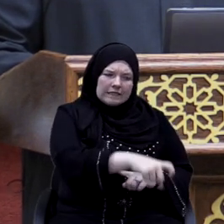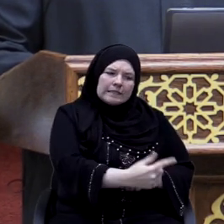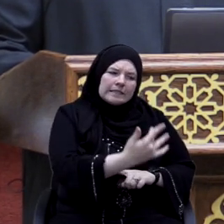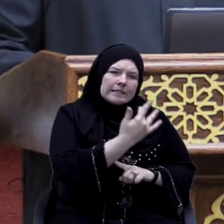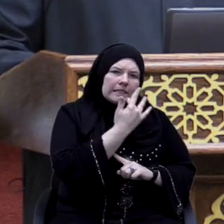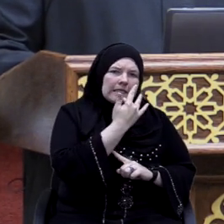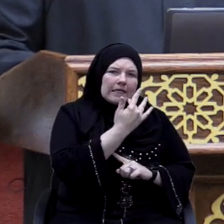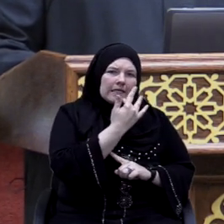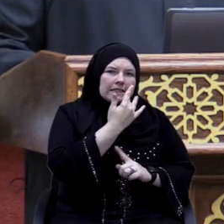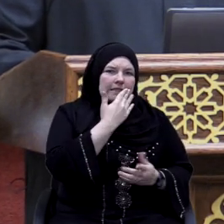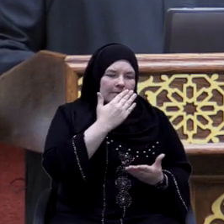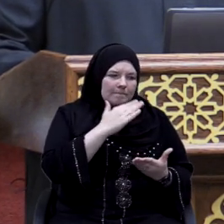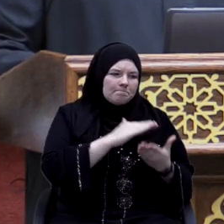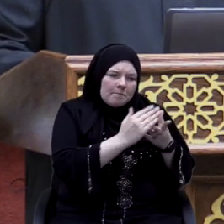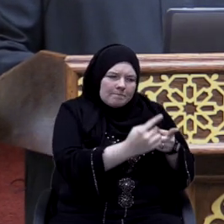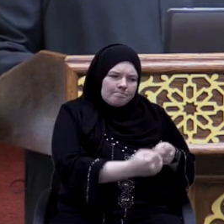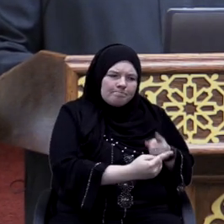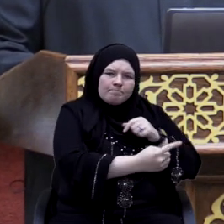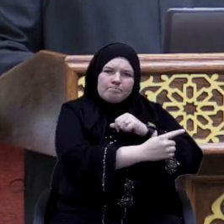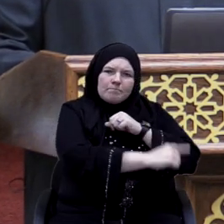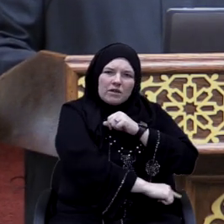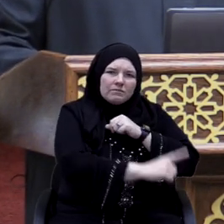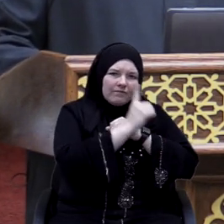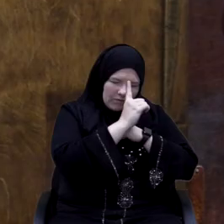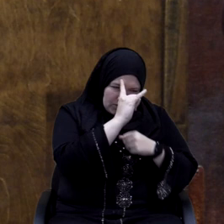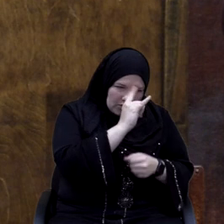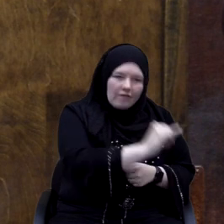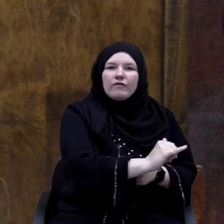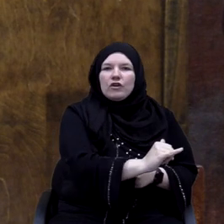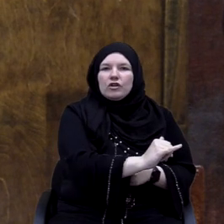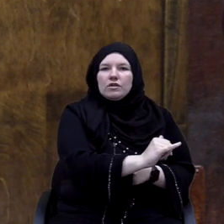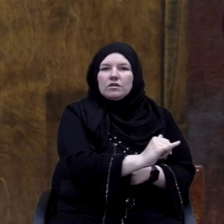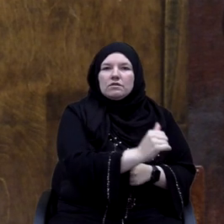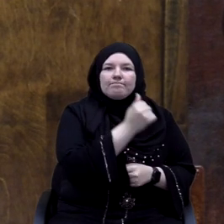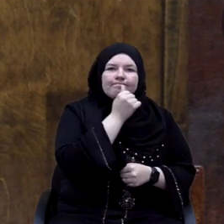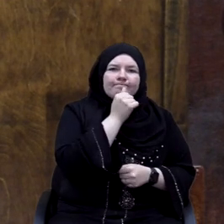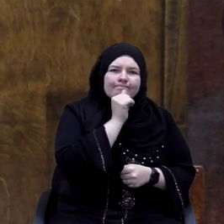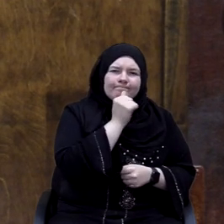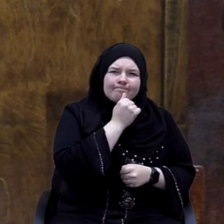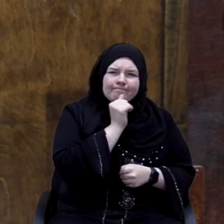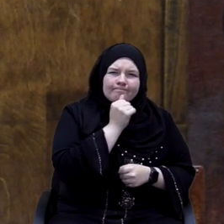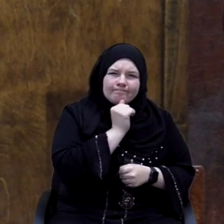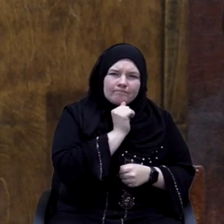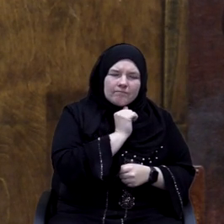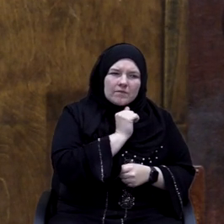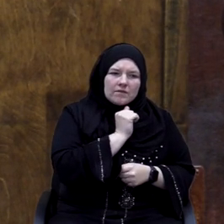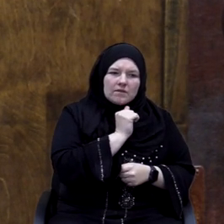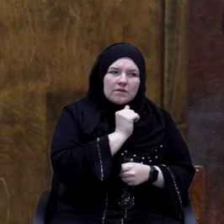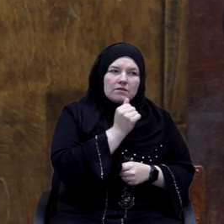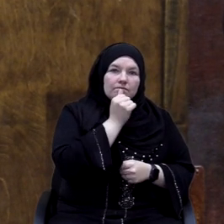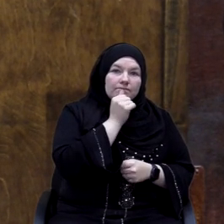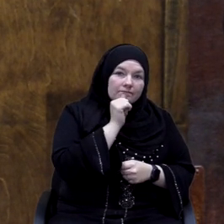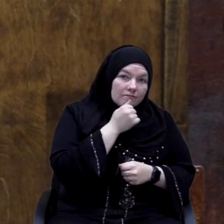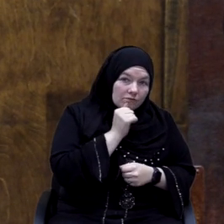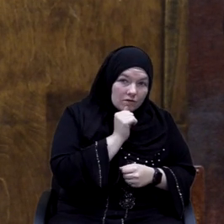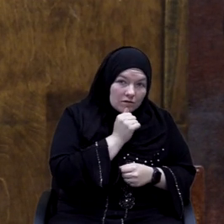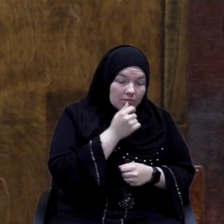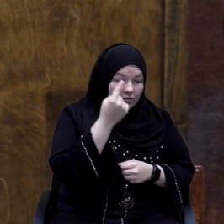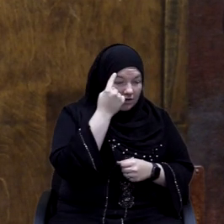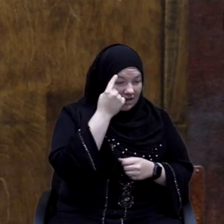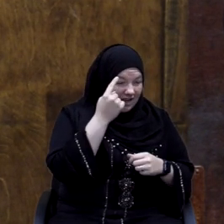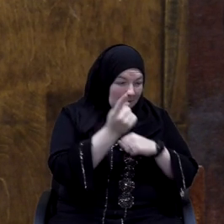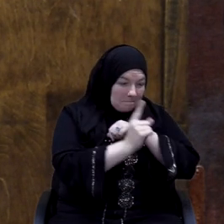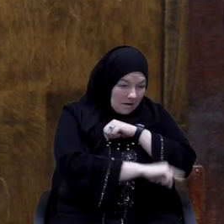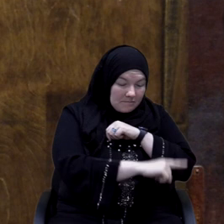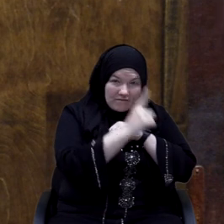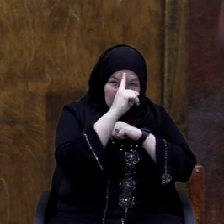eternity. Very scary expression. Torment is very scary, but torment for